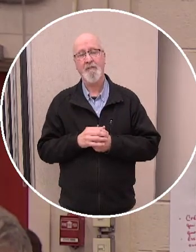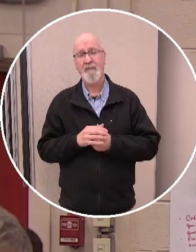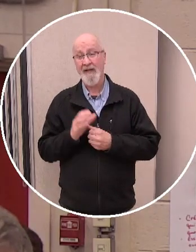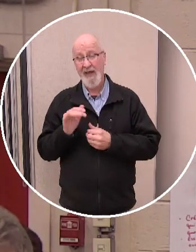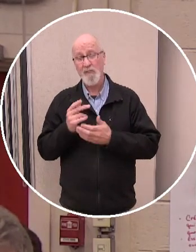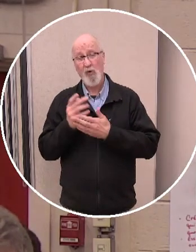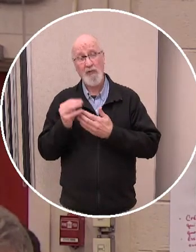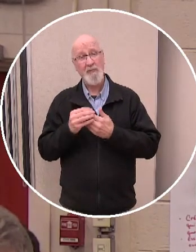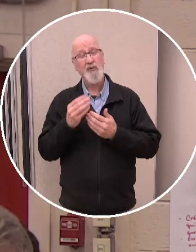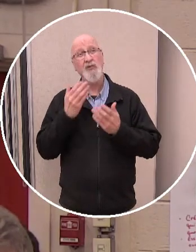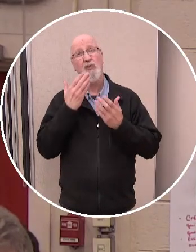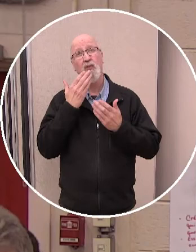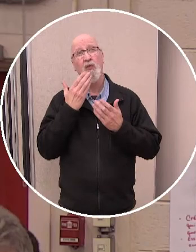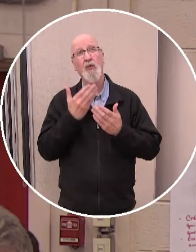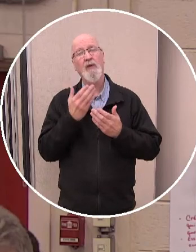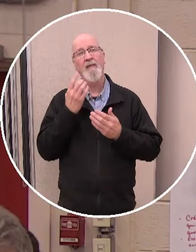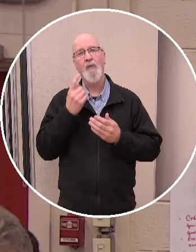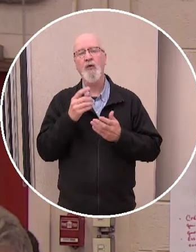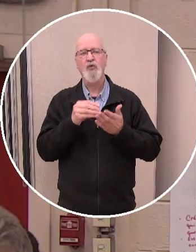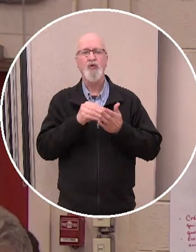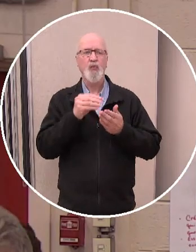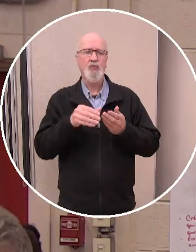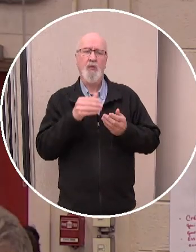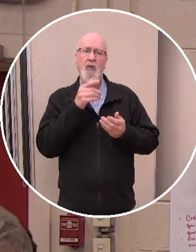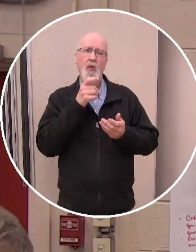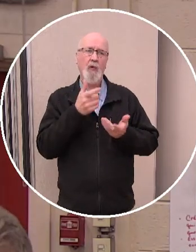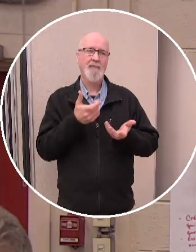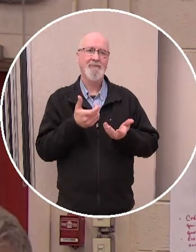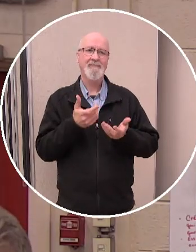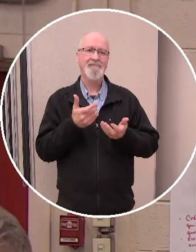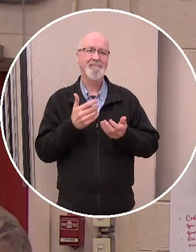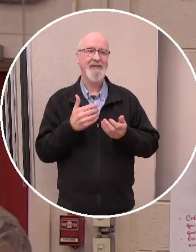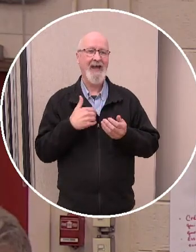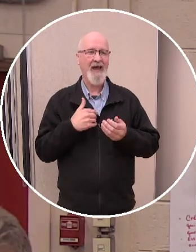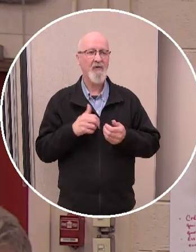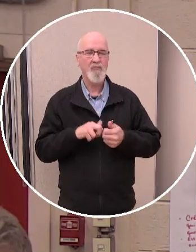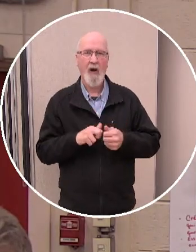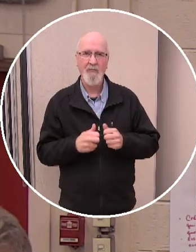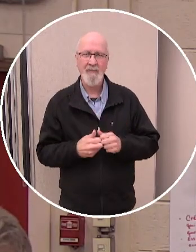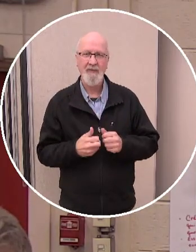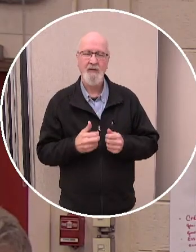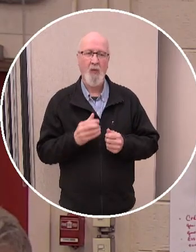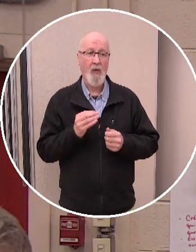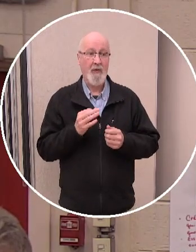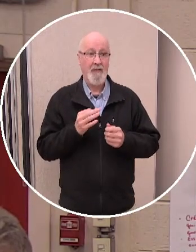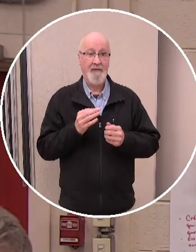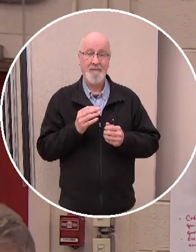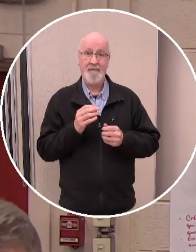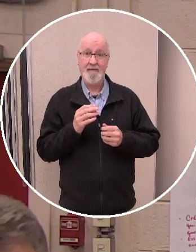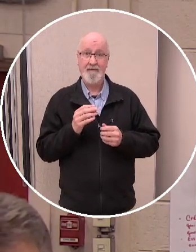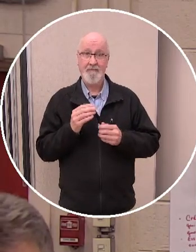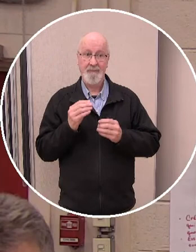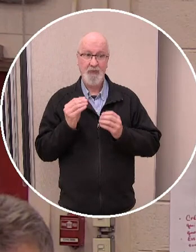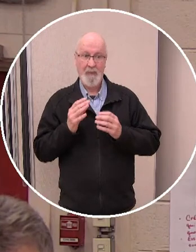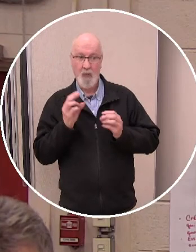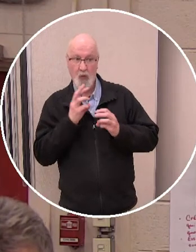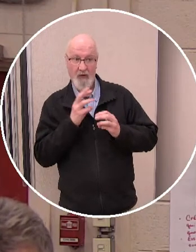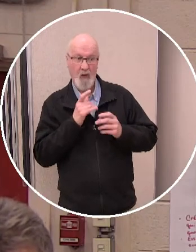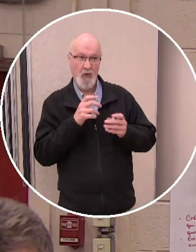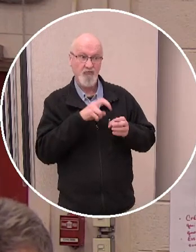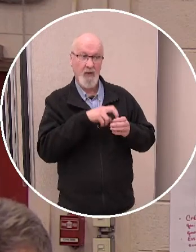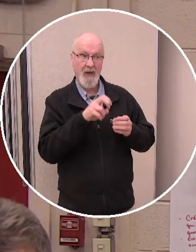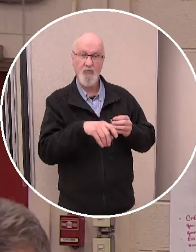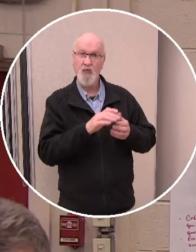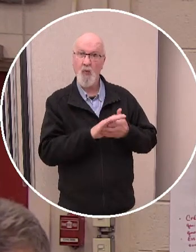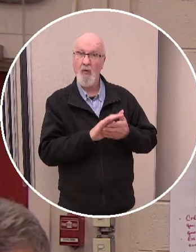at students who are vulnerable of dropping out and